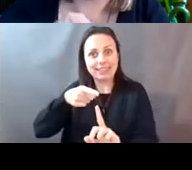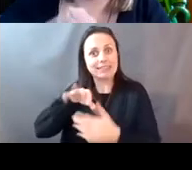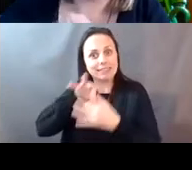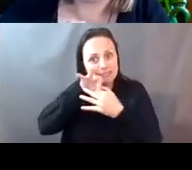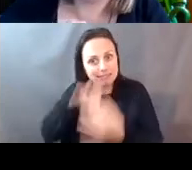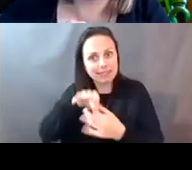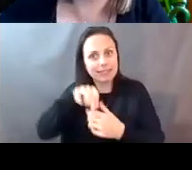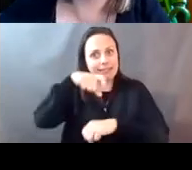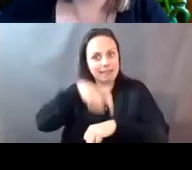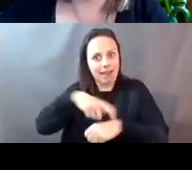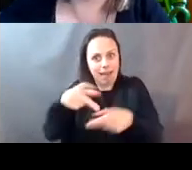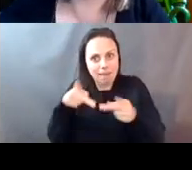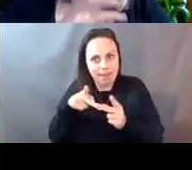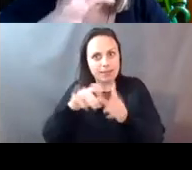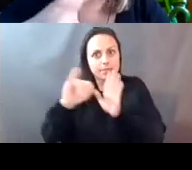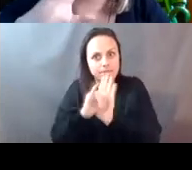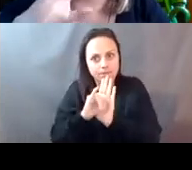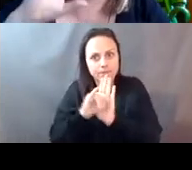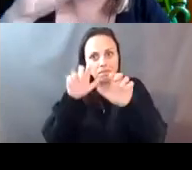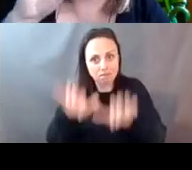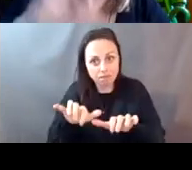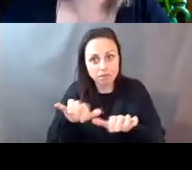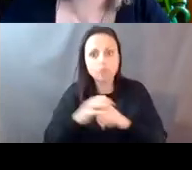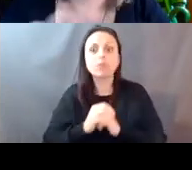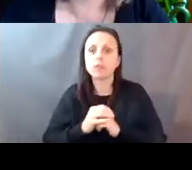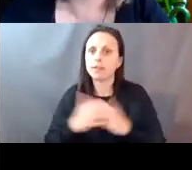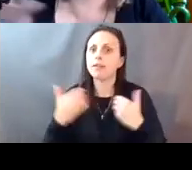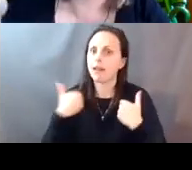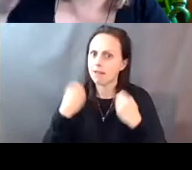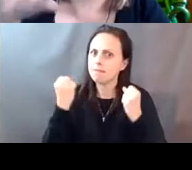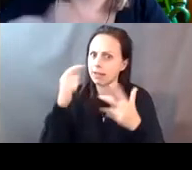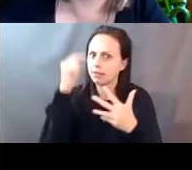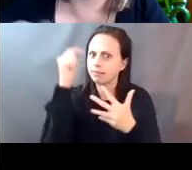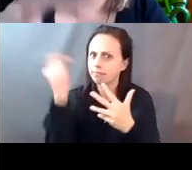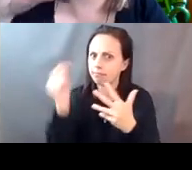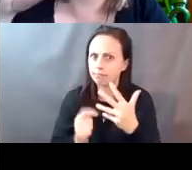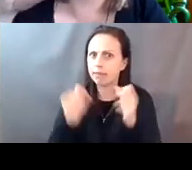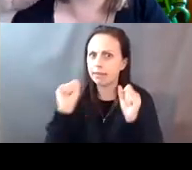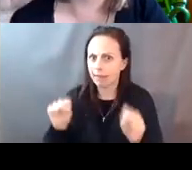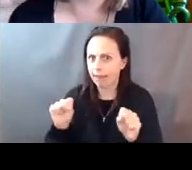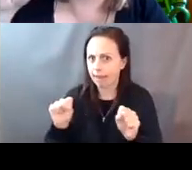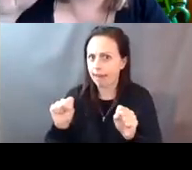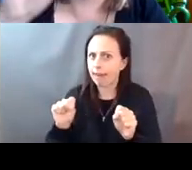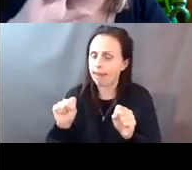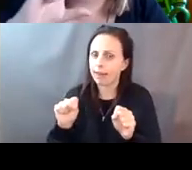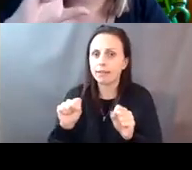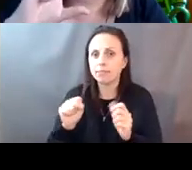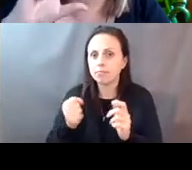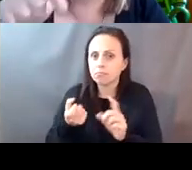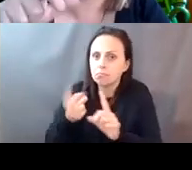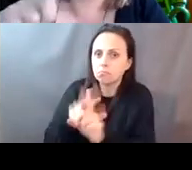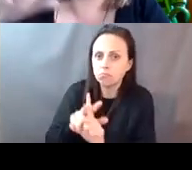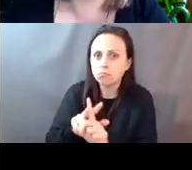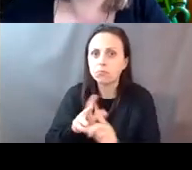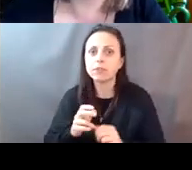a time and place. And so there are a number of things that you can do to,